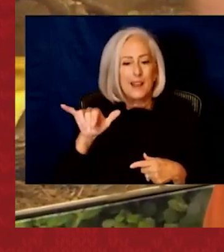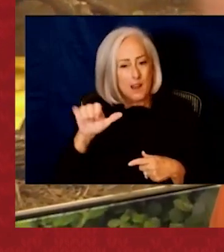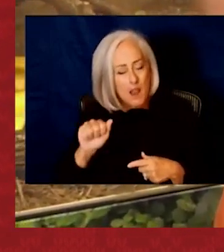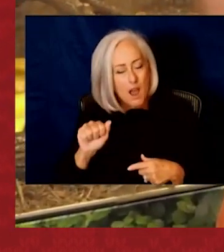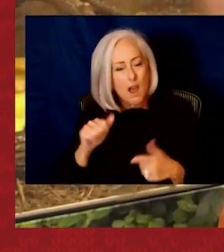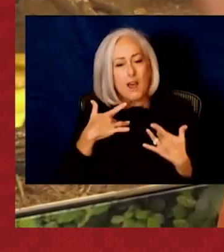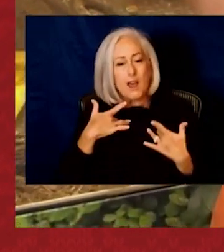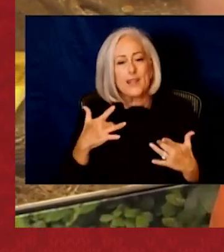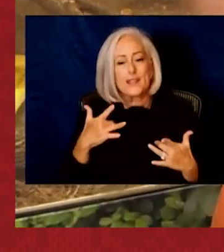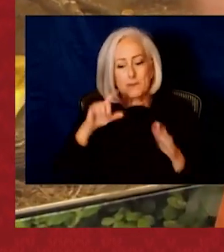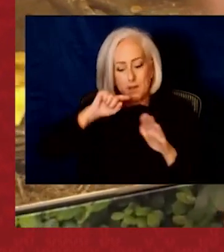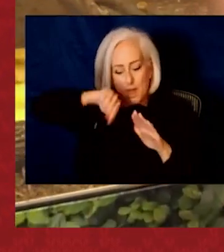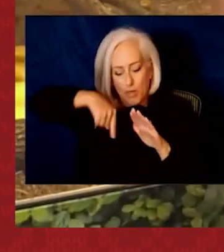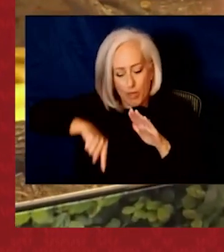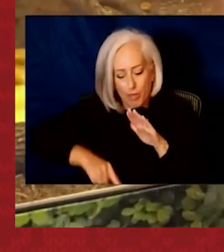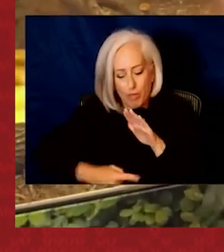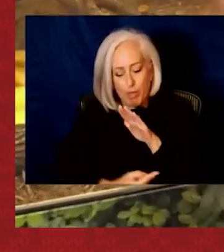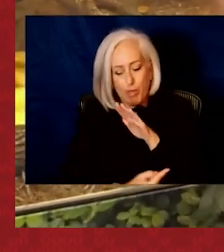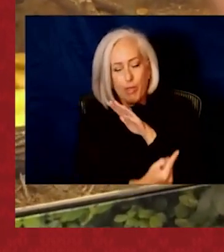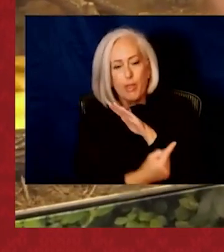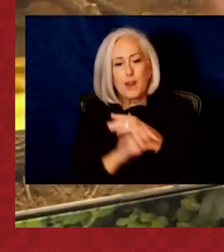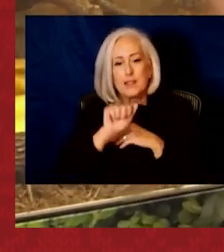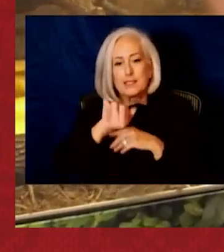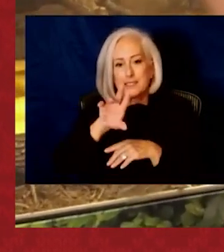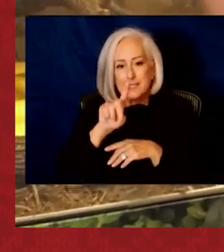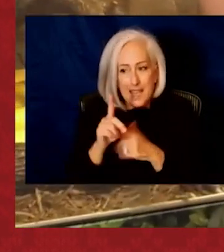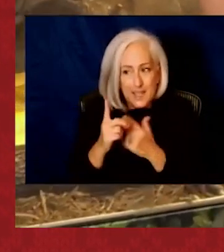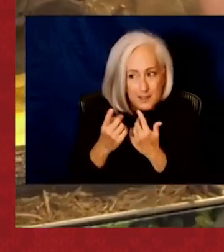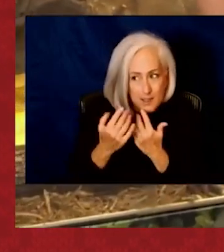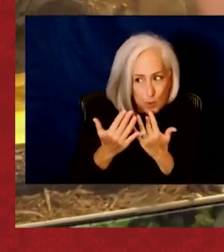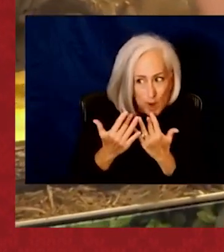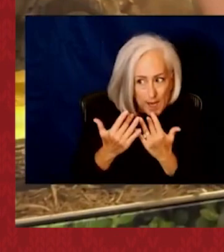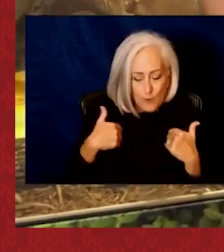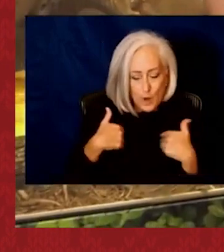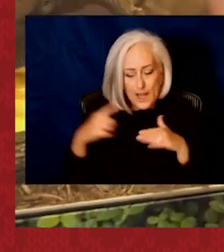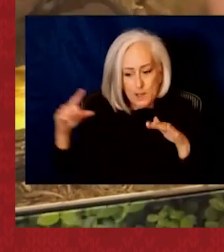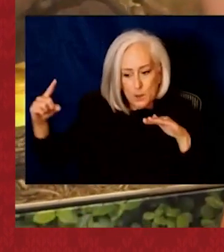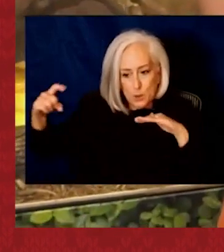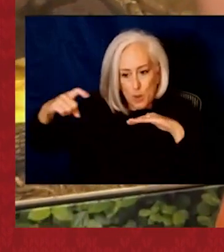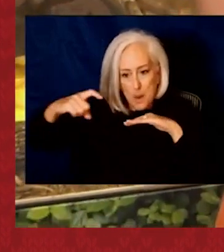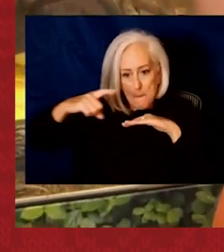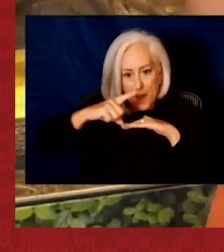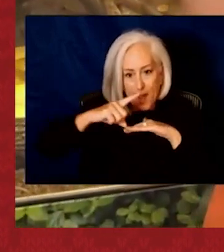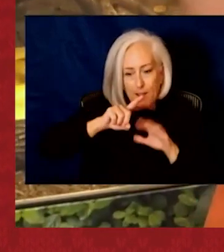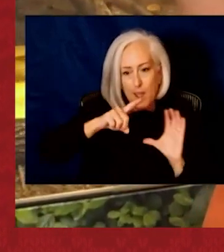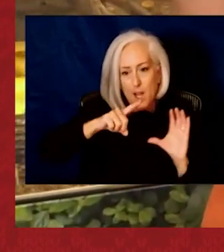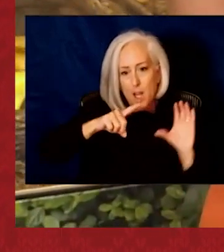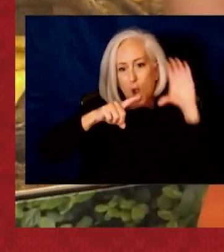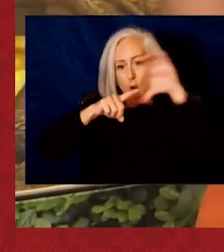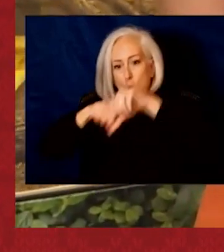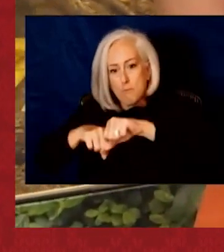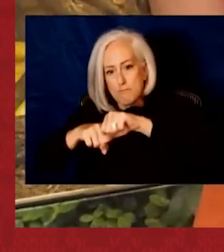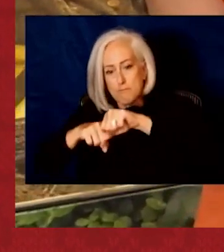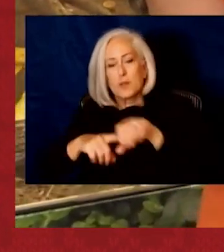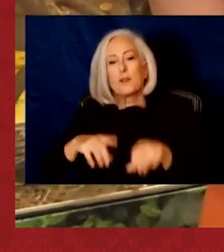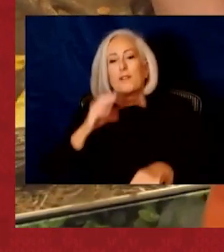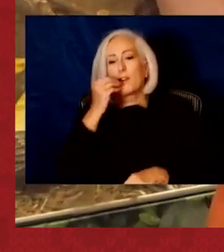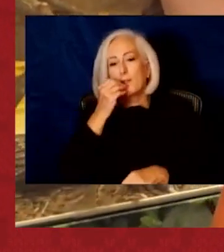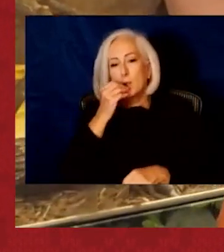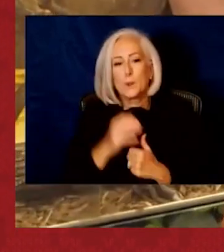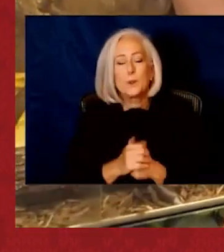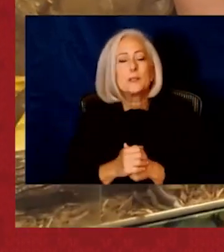sand, lightly burrow in the sand and wait for animals to come by them so that they can jump up and grab them for their food. We talk about snakes being